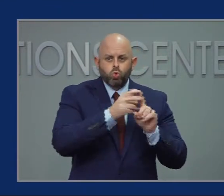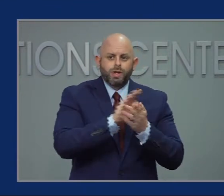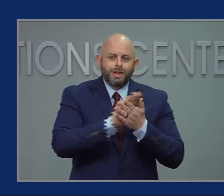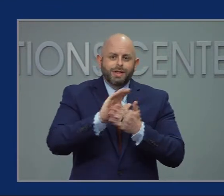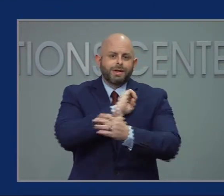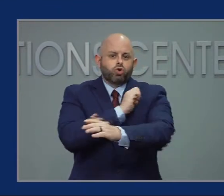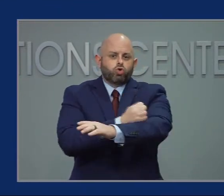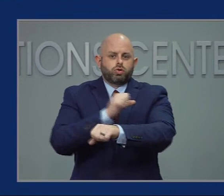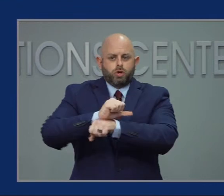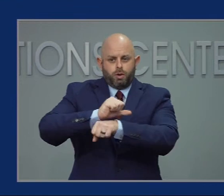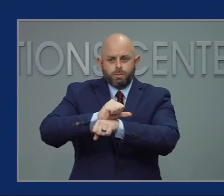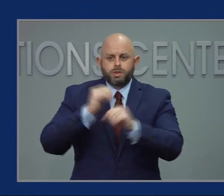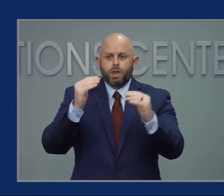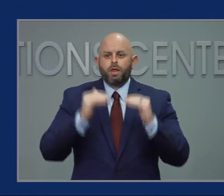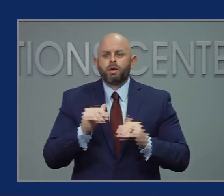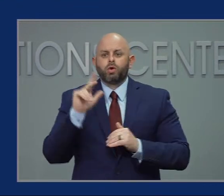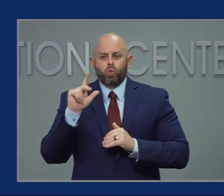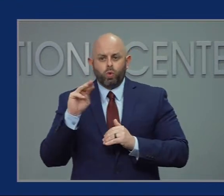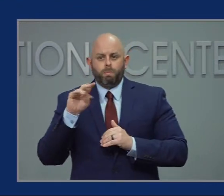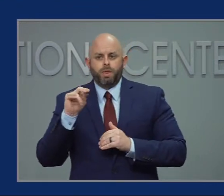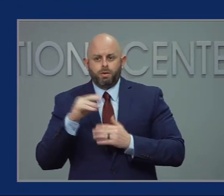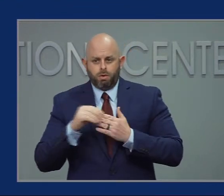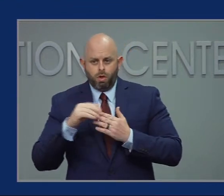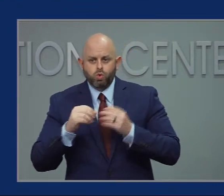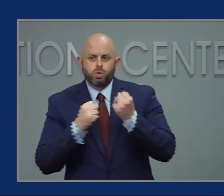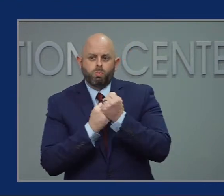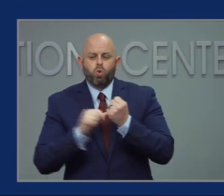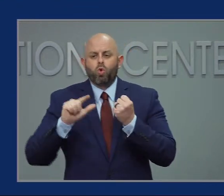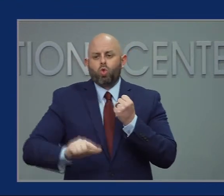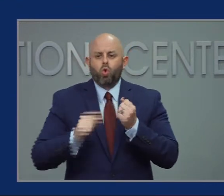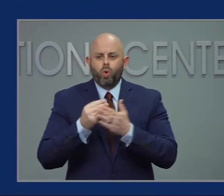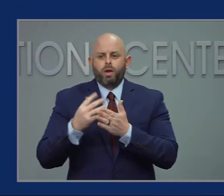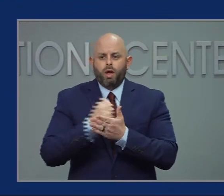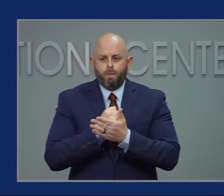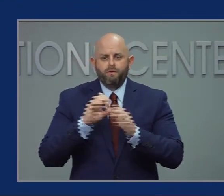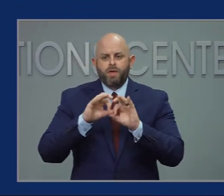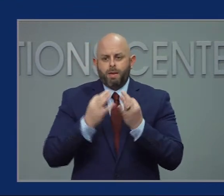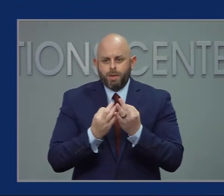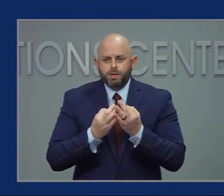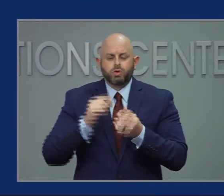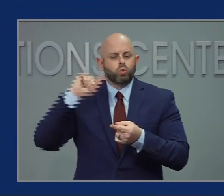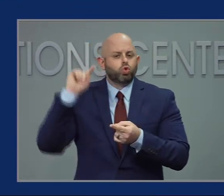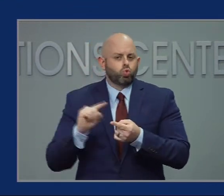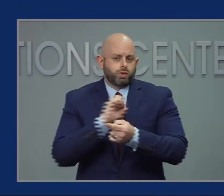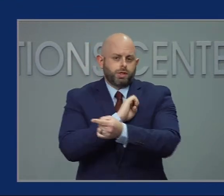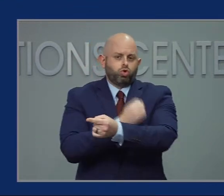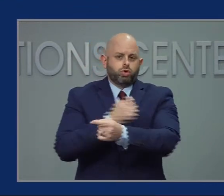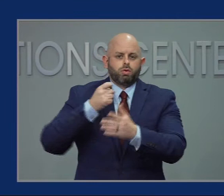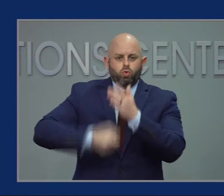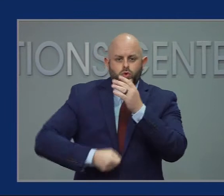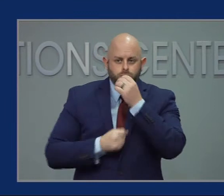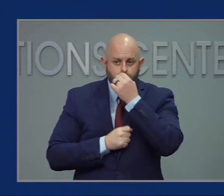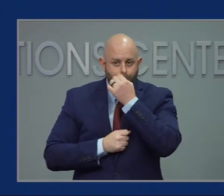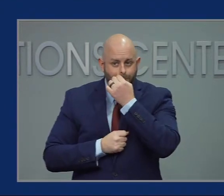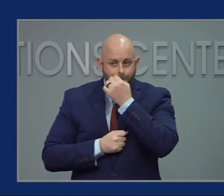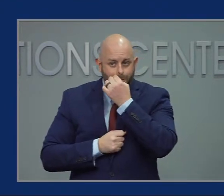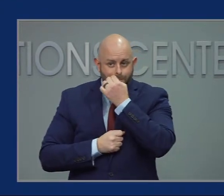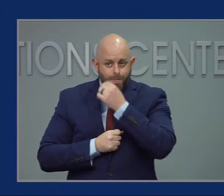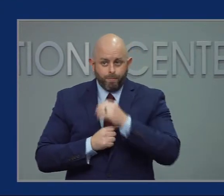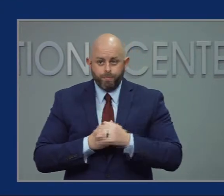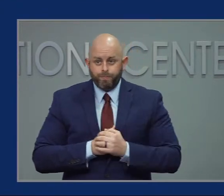jobs, and $23 million to support low-income households to reduce energy costs.